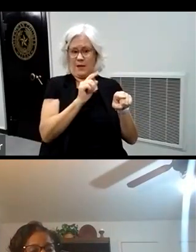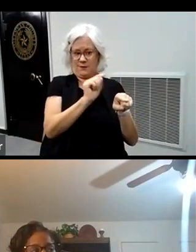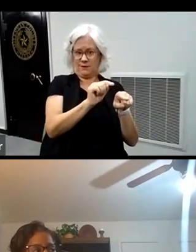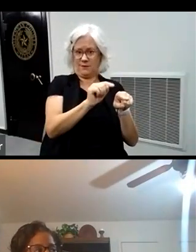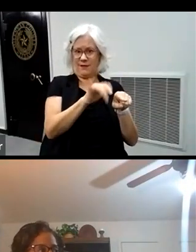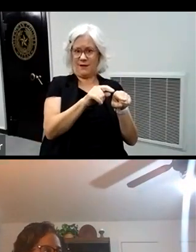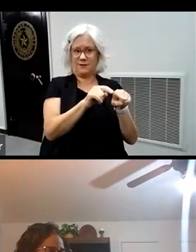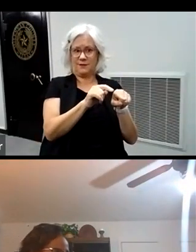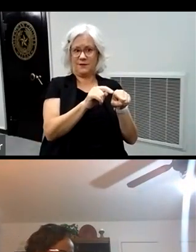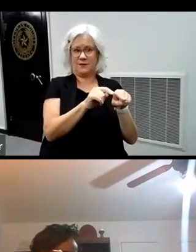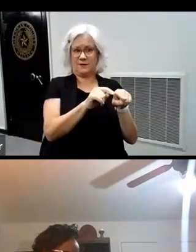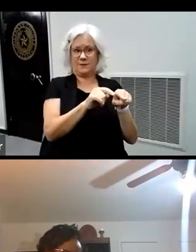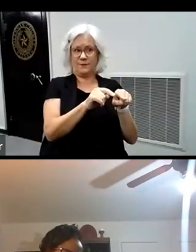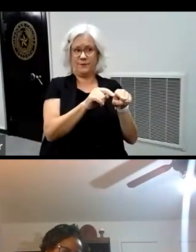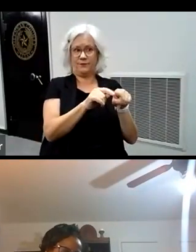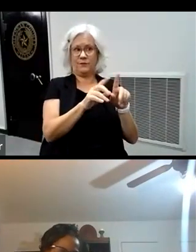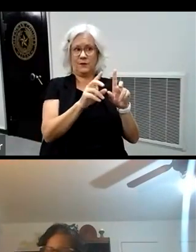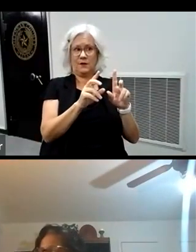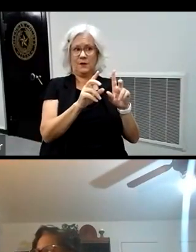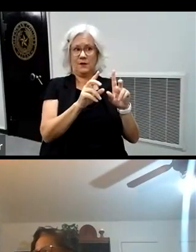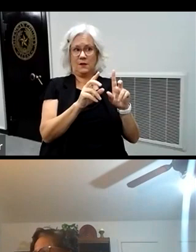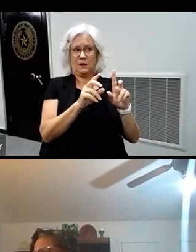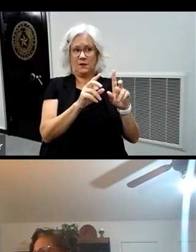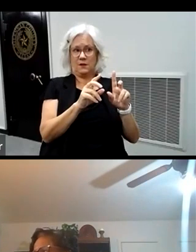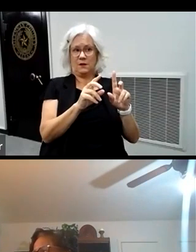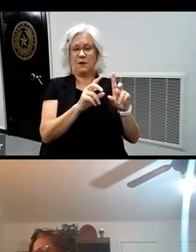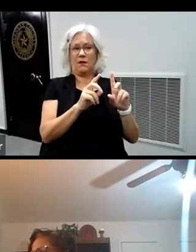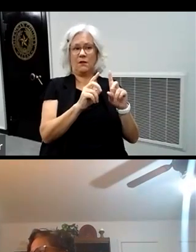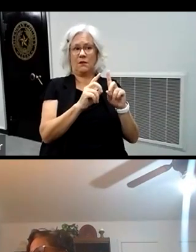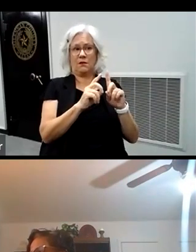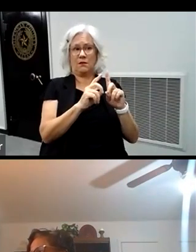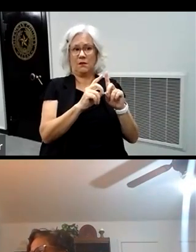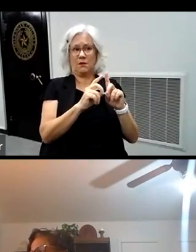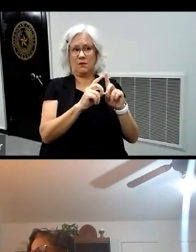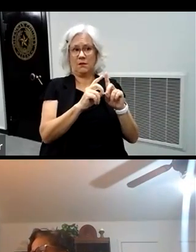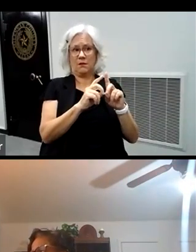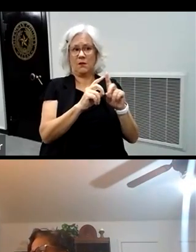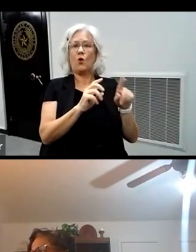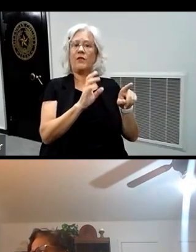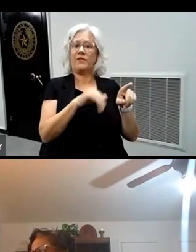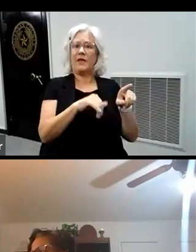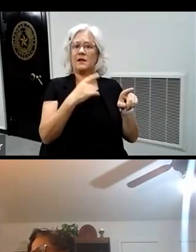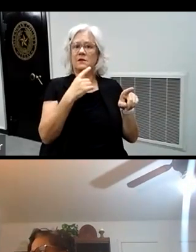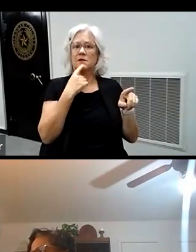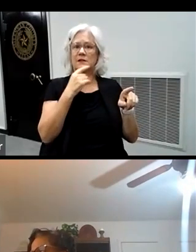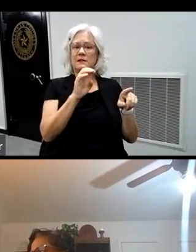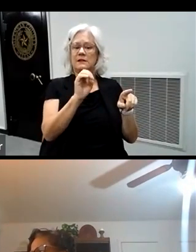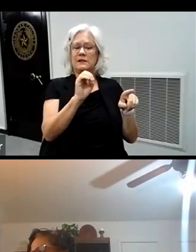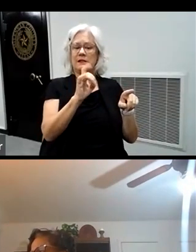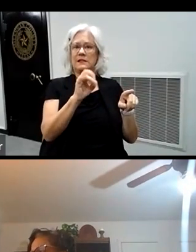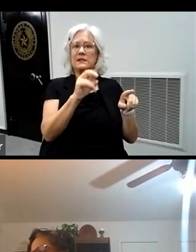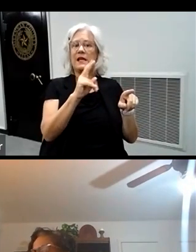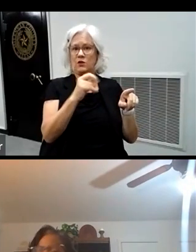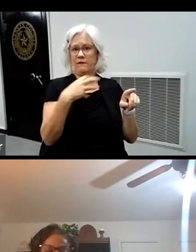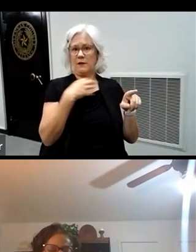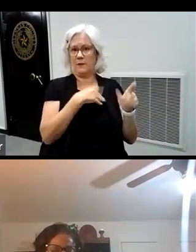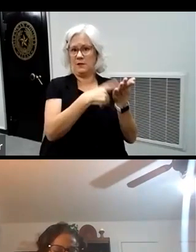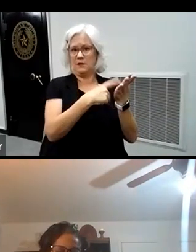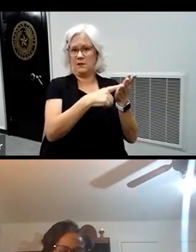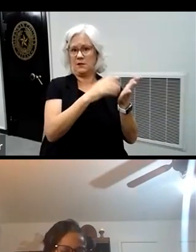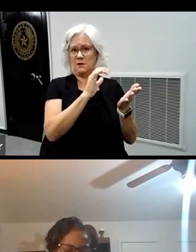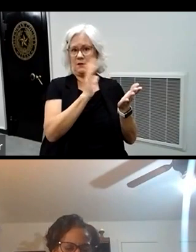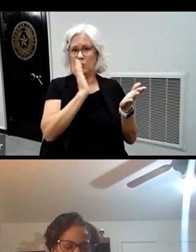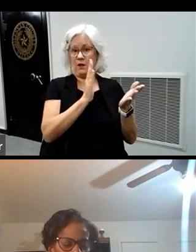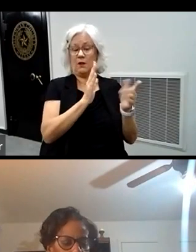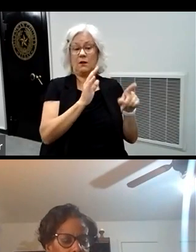the department head incentive pay discussion to be done in executive committee. Is there any other items that we might have